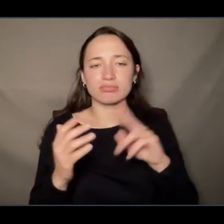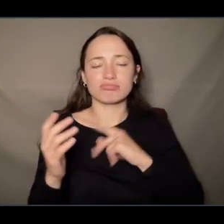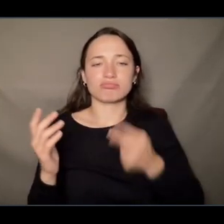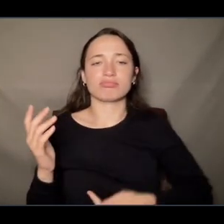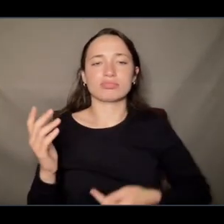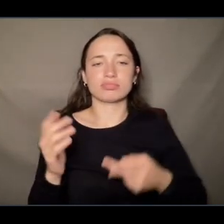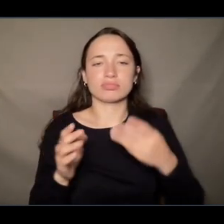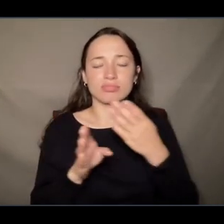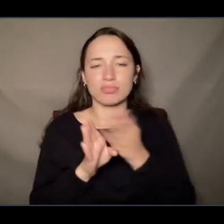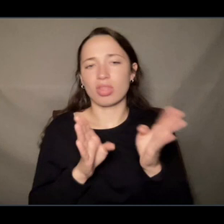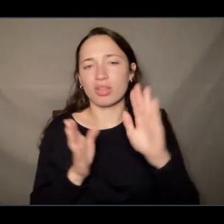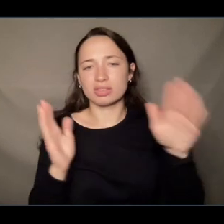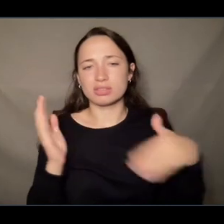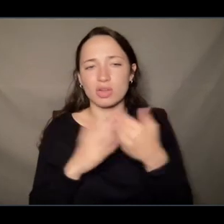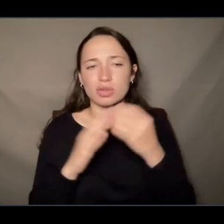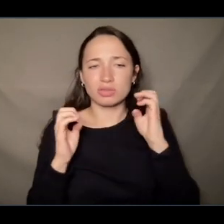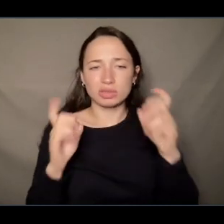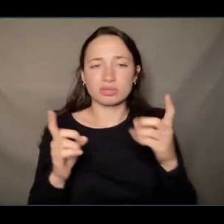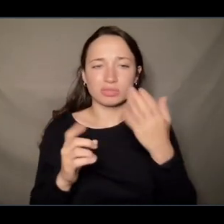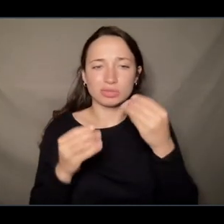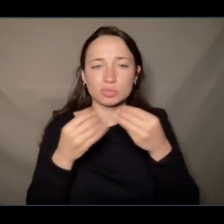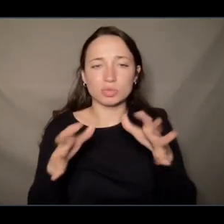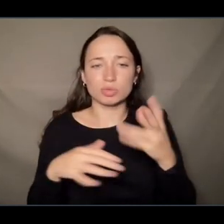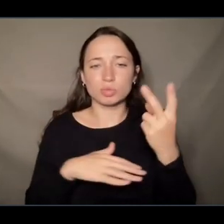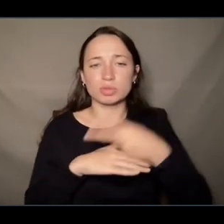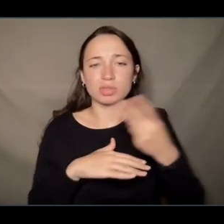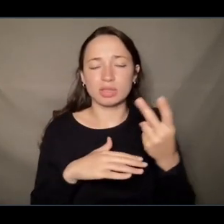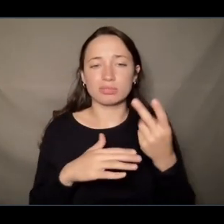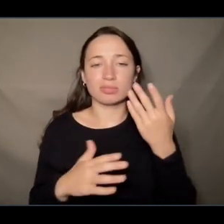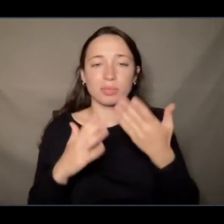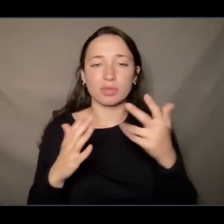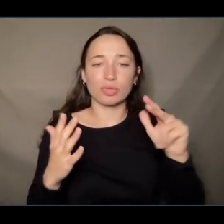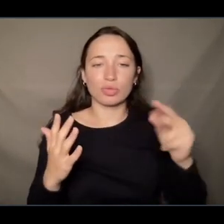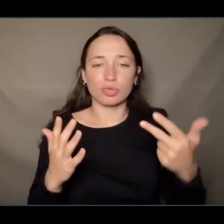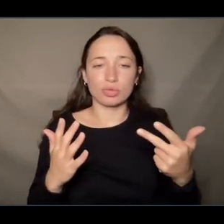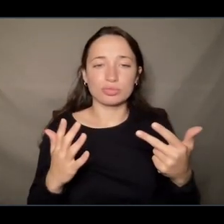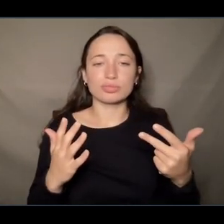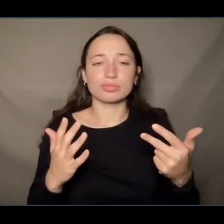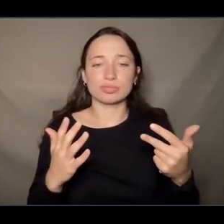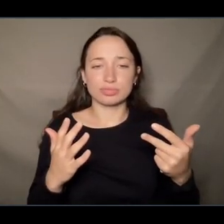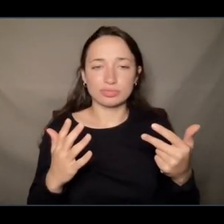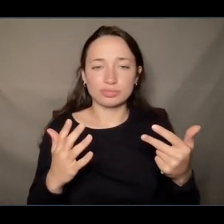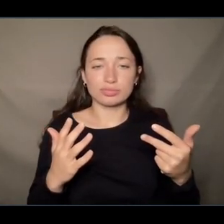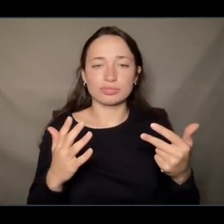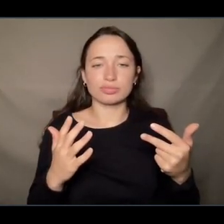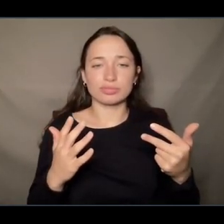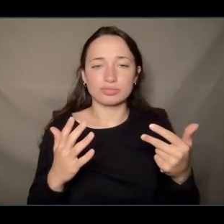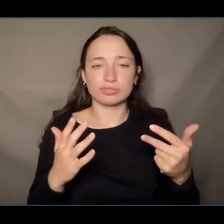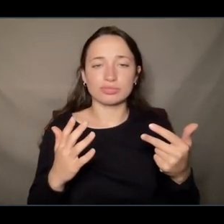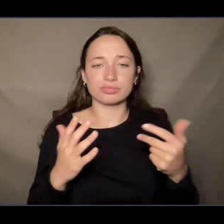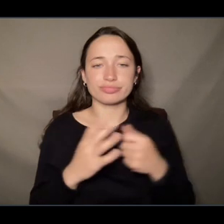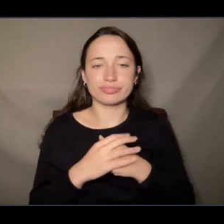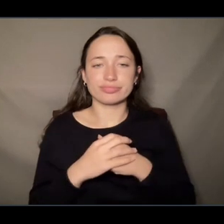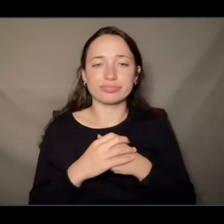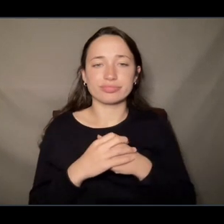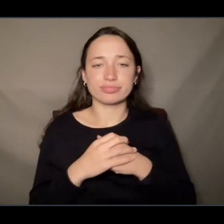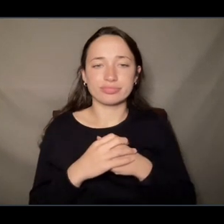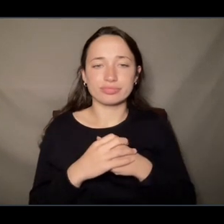upset. And it derails their entire education because they